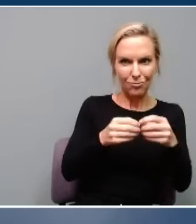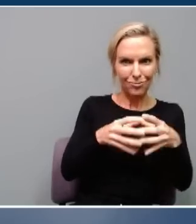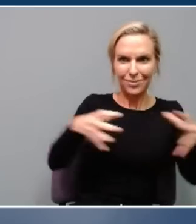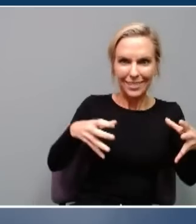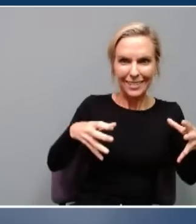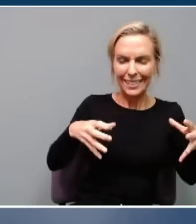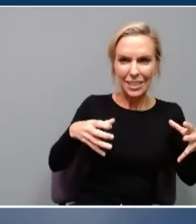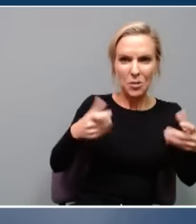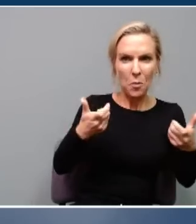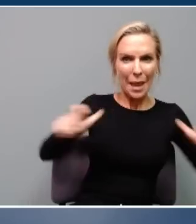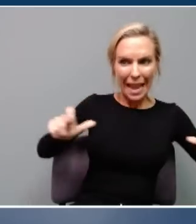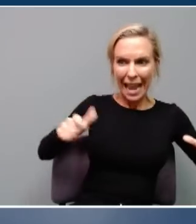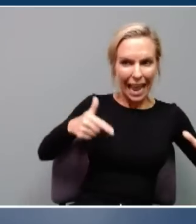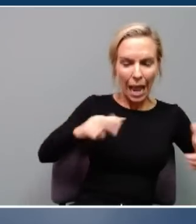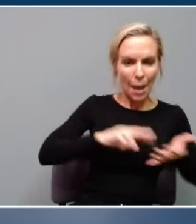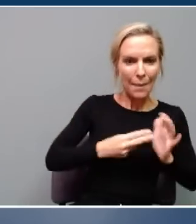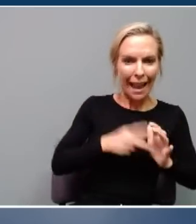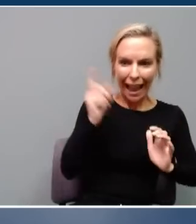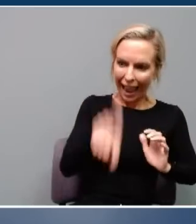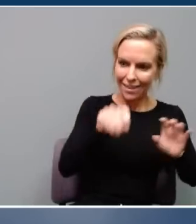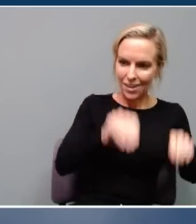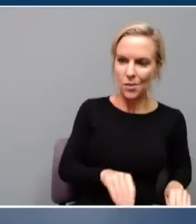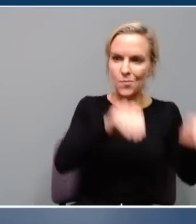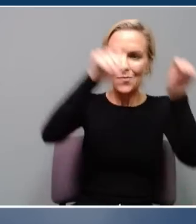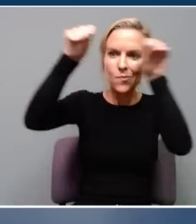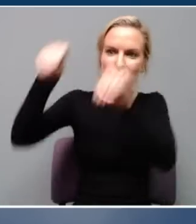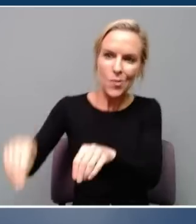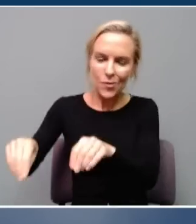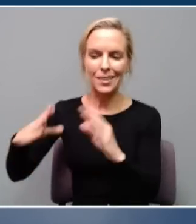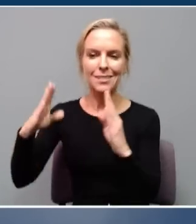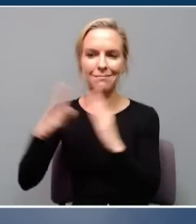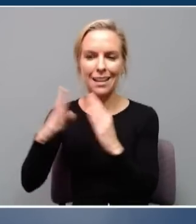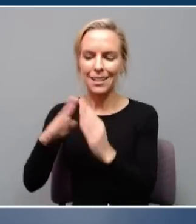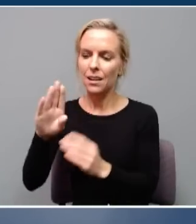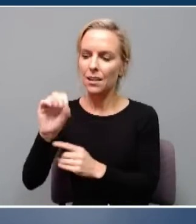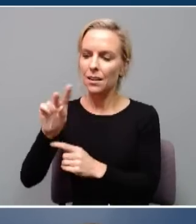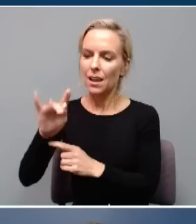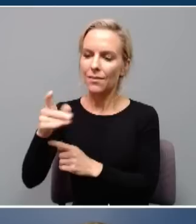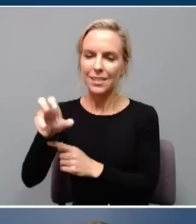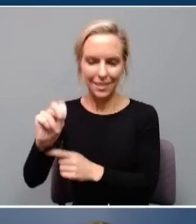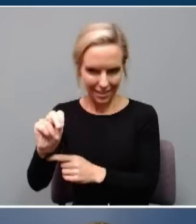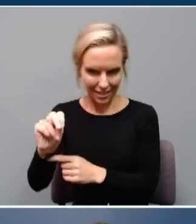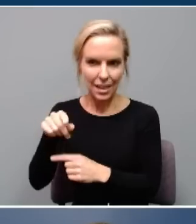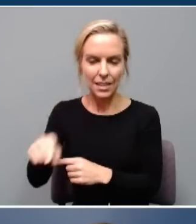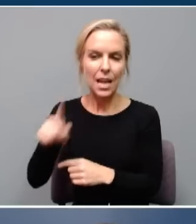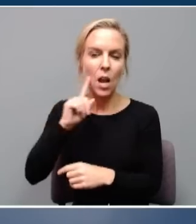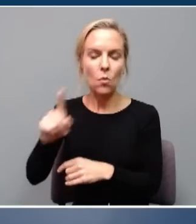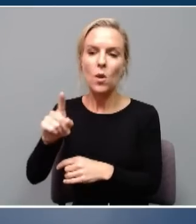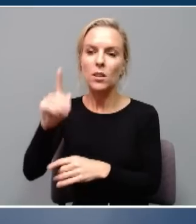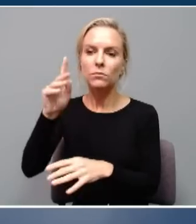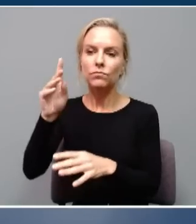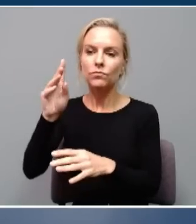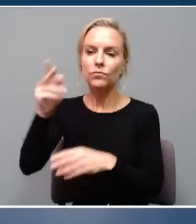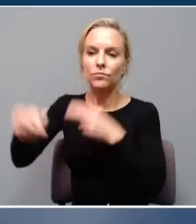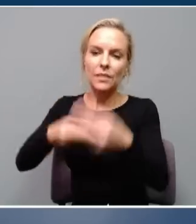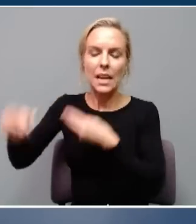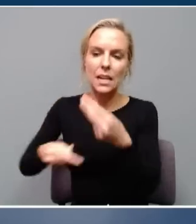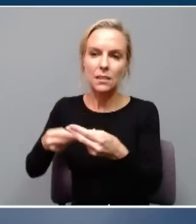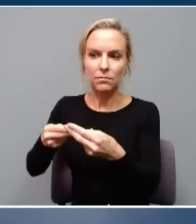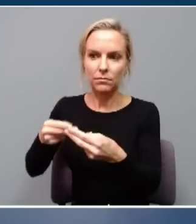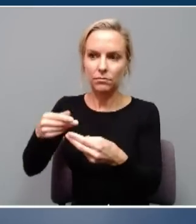to a larger facility in the downtown there and create 64 additional well-paying jobs for Kentuckians over the next